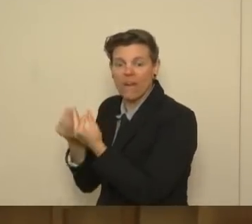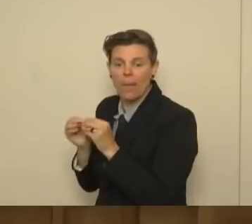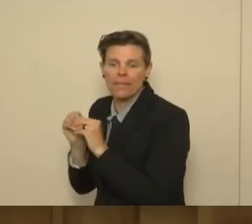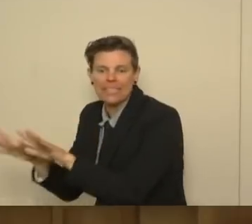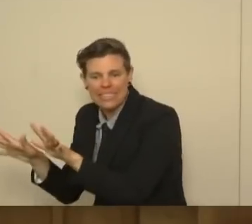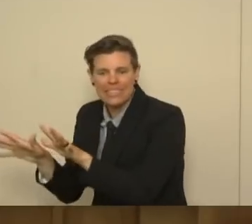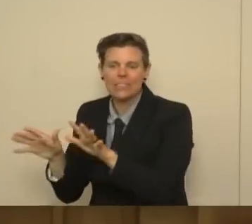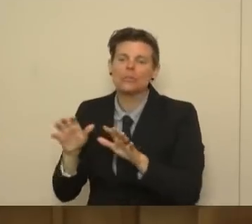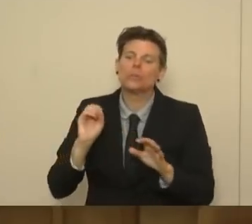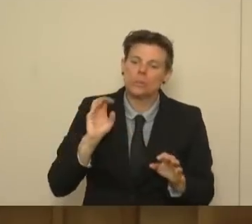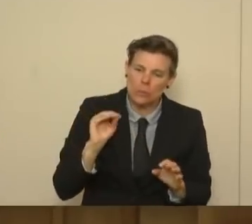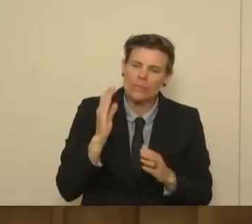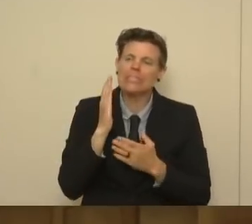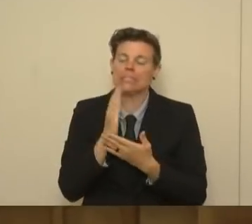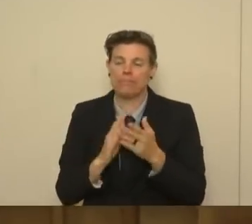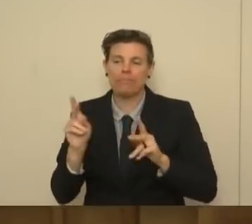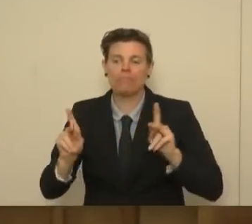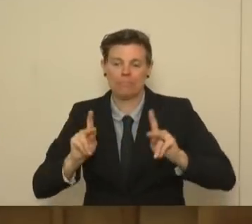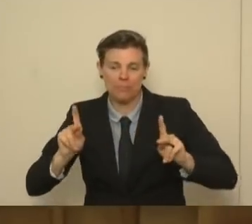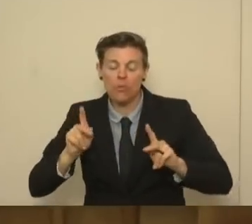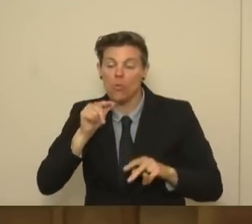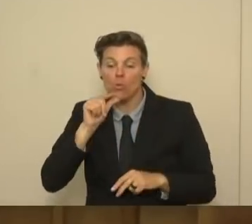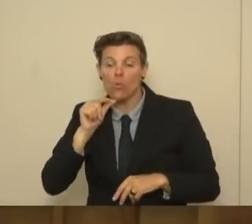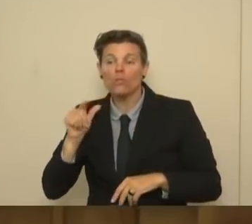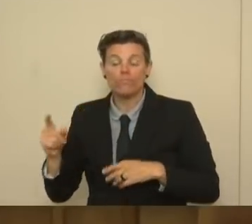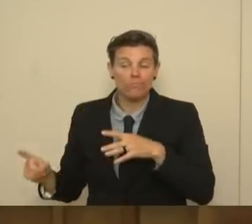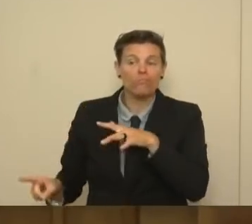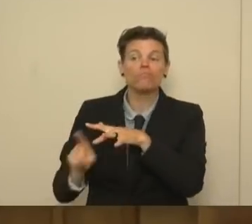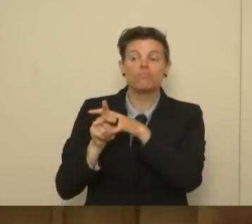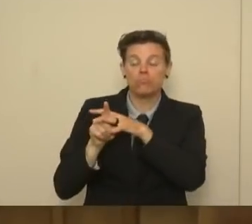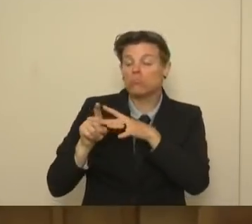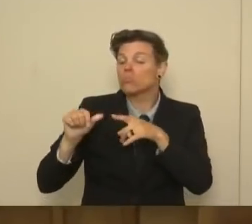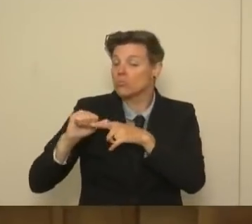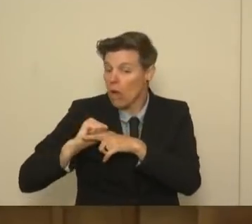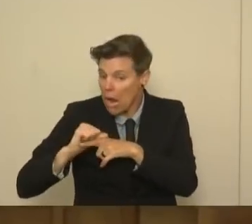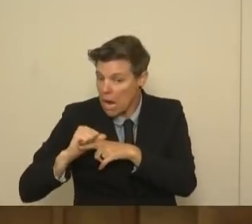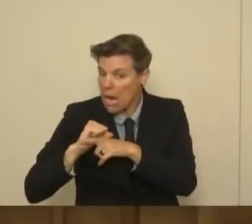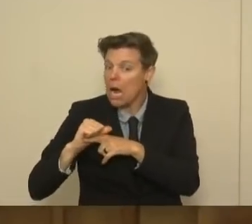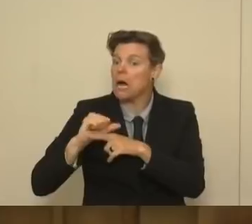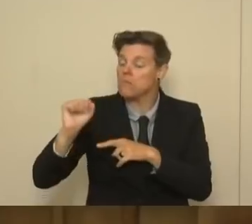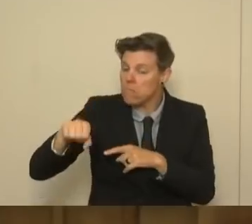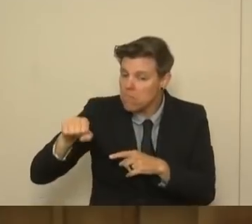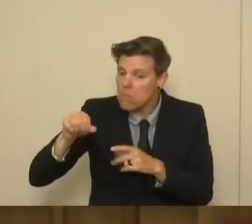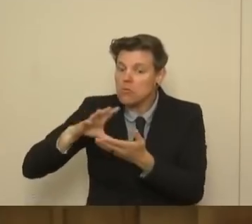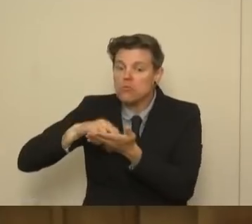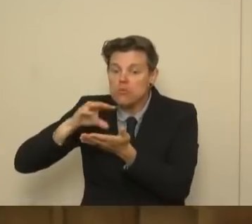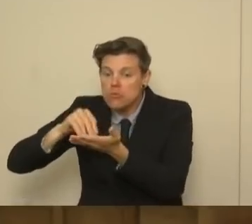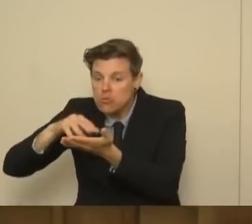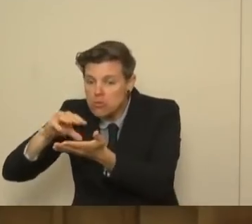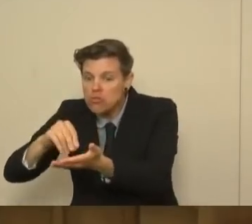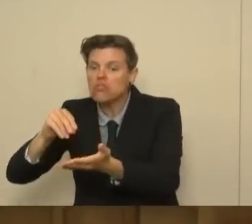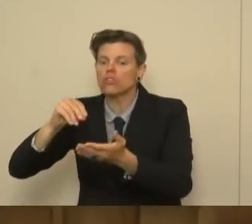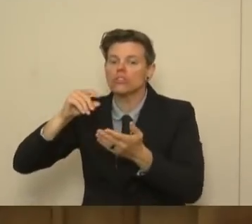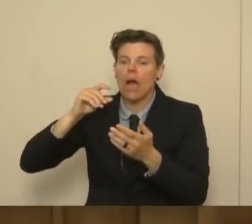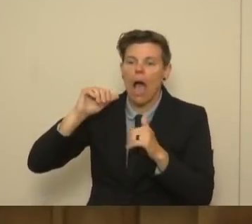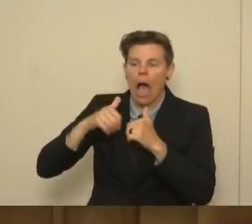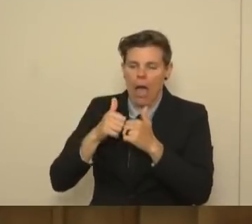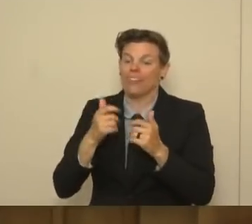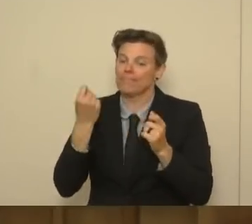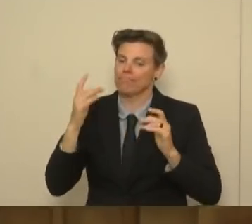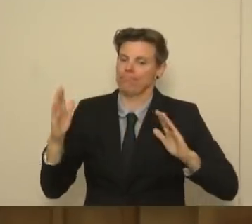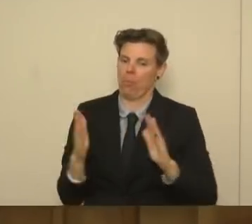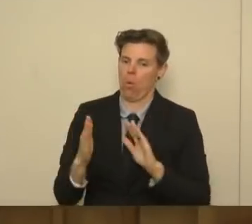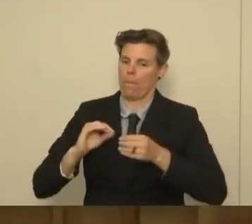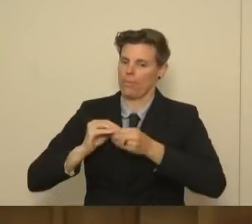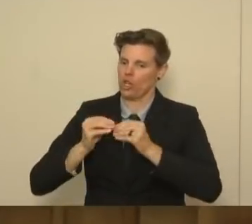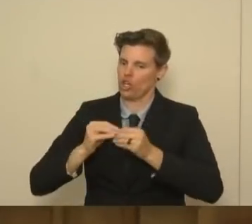earlier, we encouraged and required the census to have smaller trainings, who did show up, who did pick up their equipment and then decide that